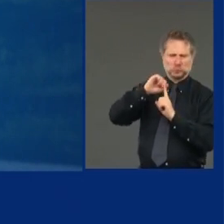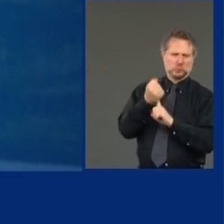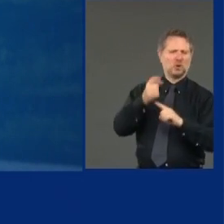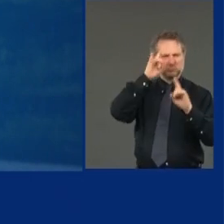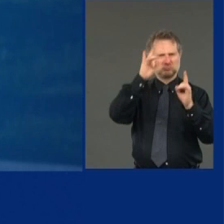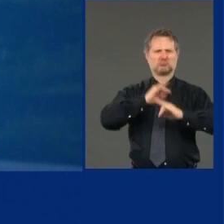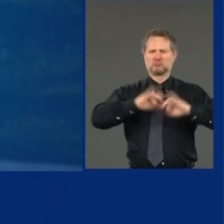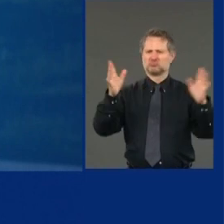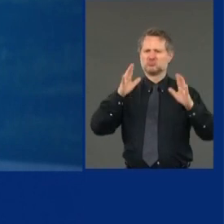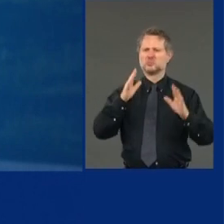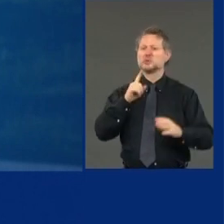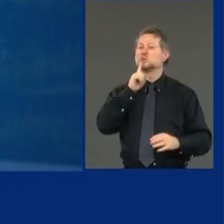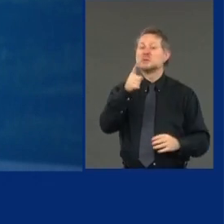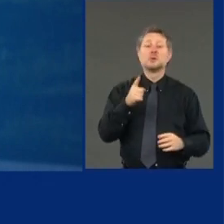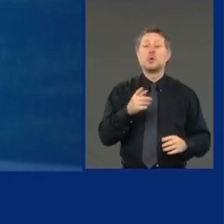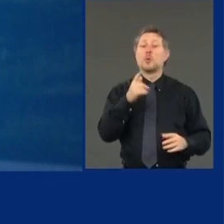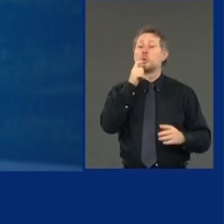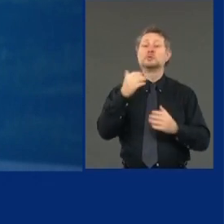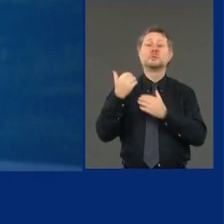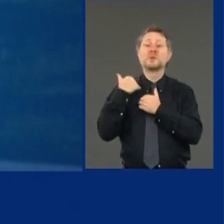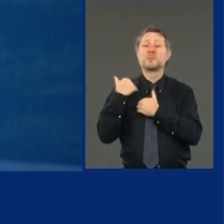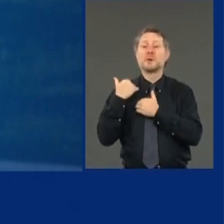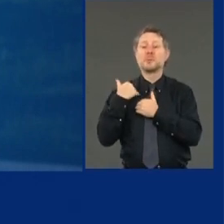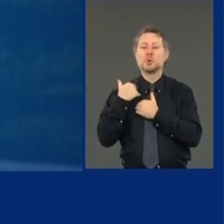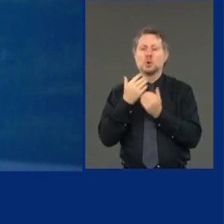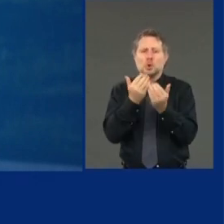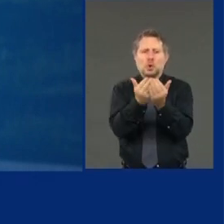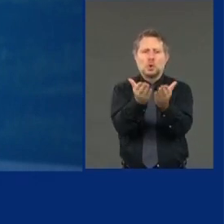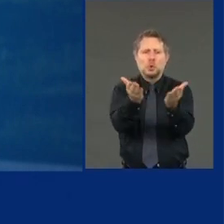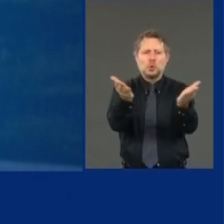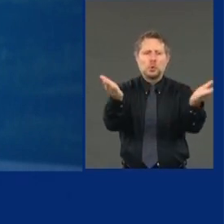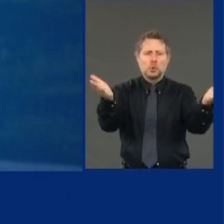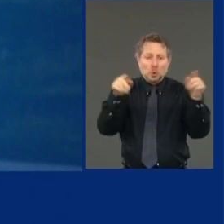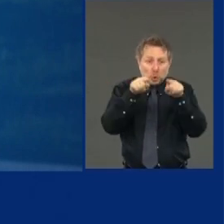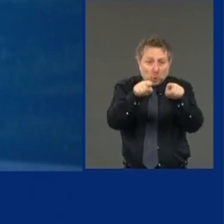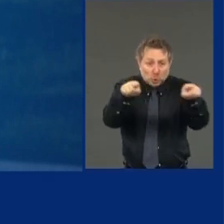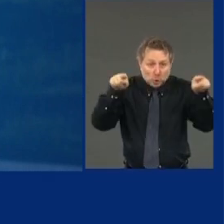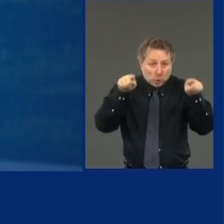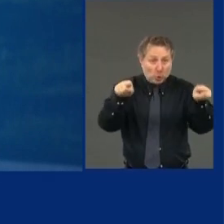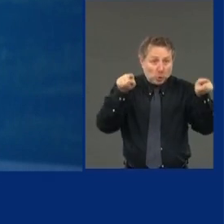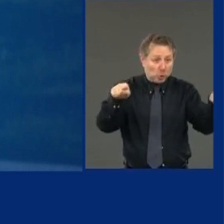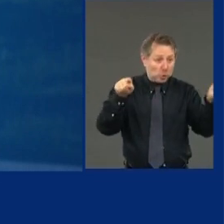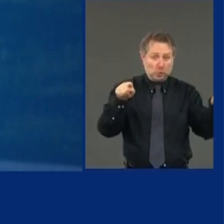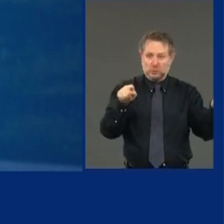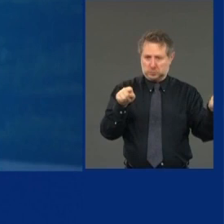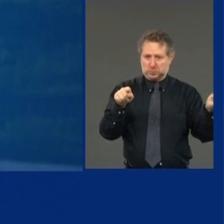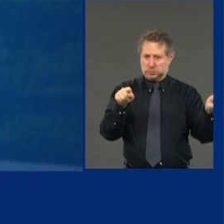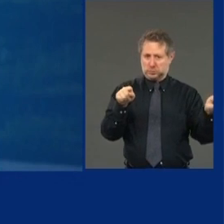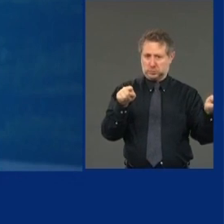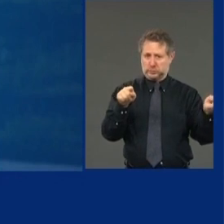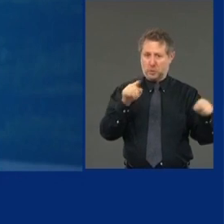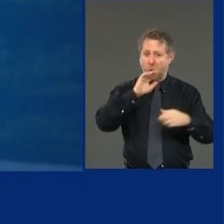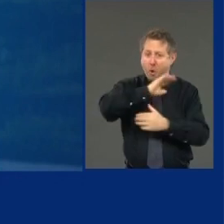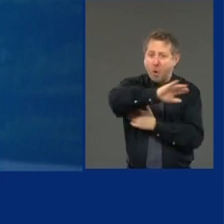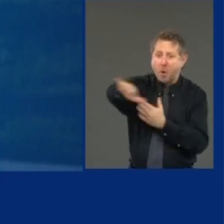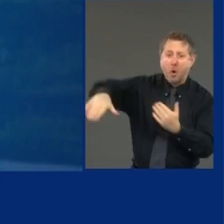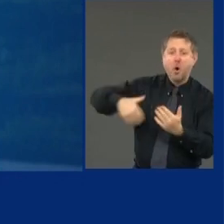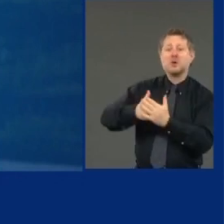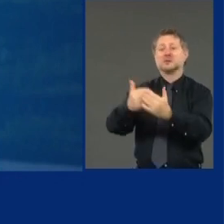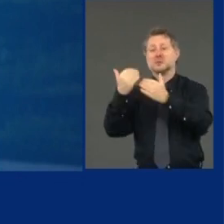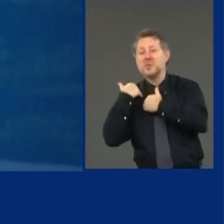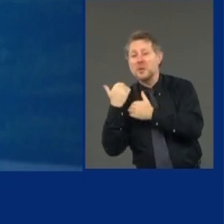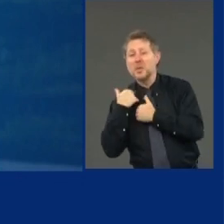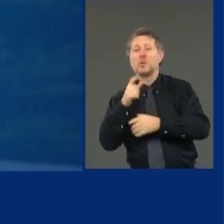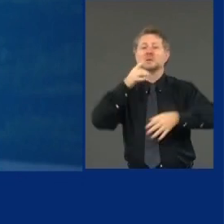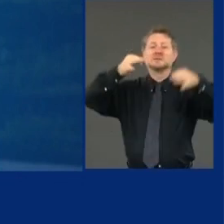is wholly dependent on social action. Wholly dependent on social action. You tell me what people